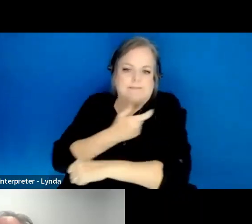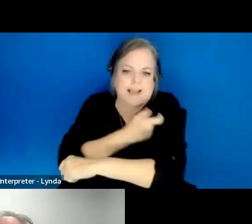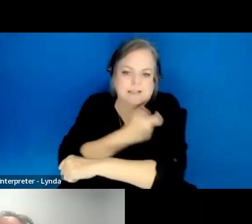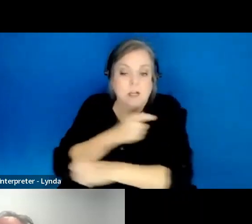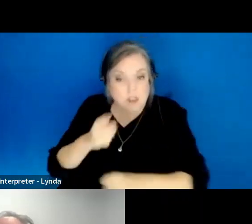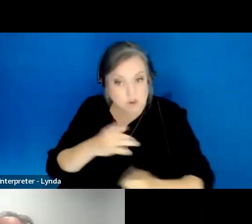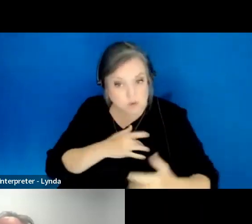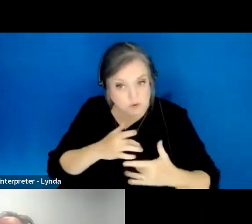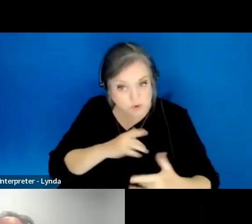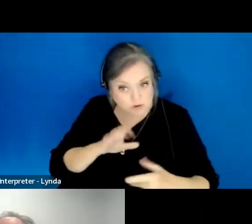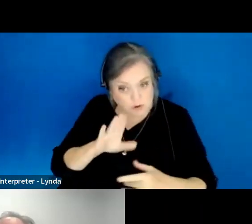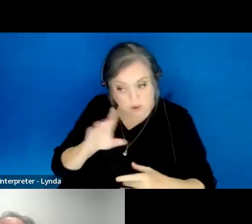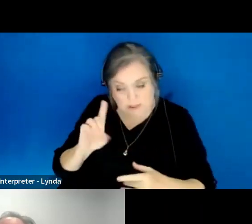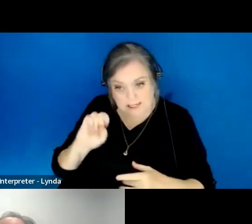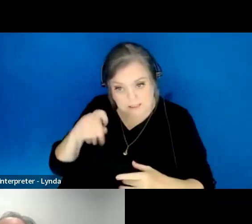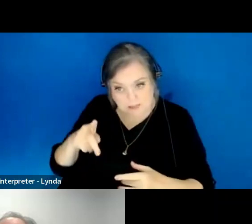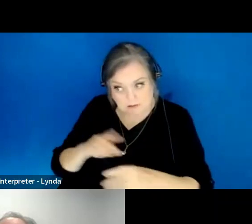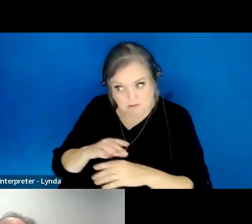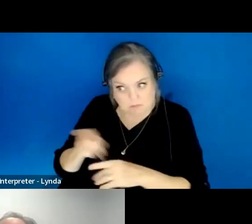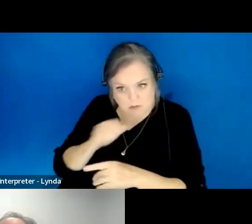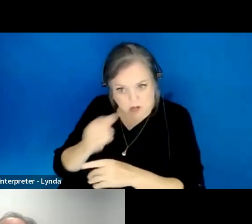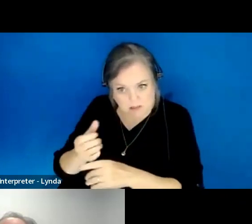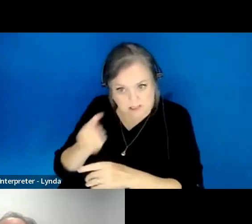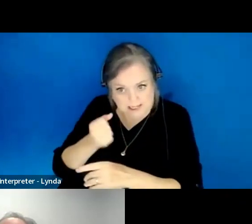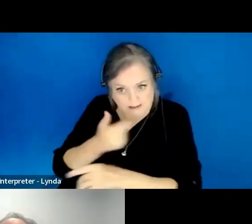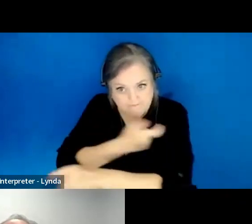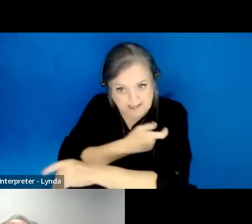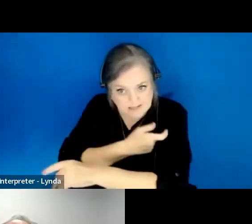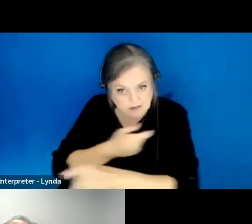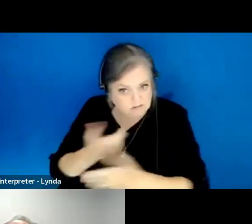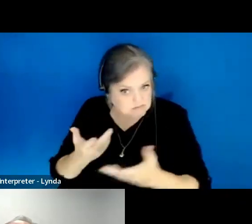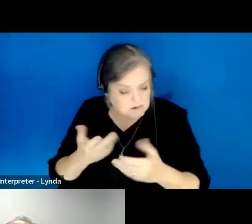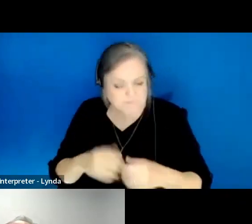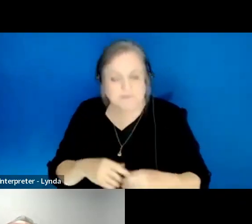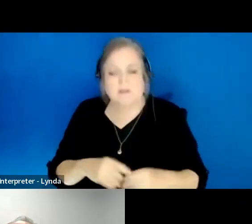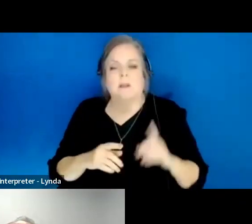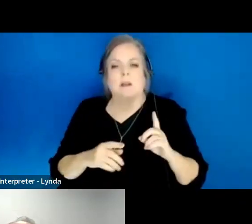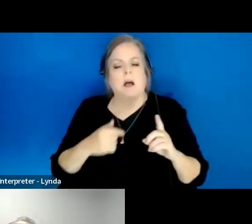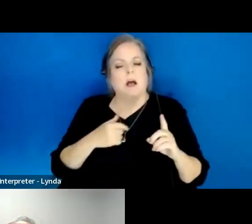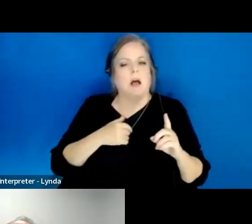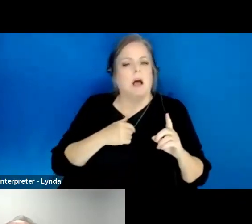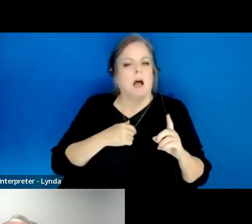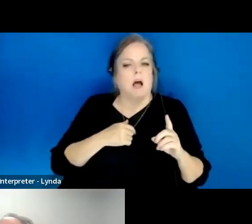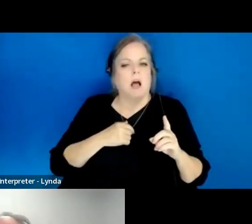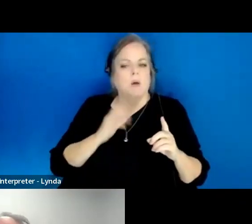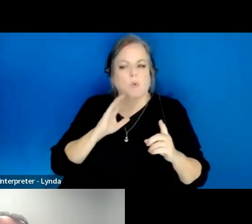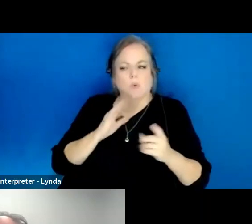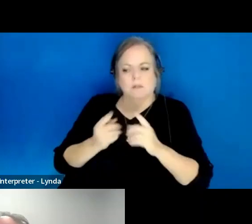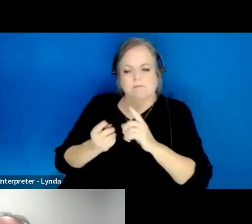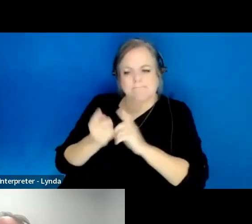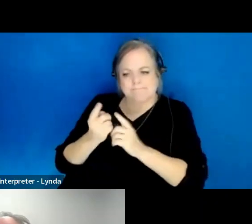direct support professionals weren't going to get vaccinated or anything like that? Well, I would talk to them, but it